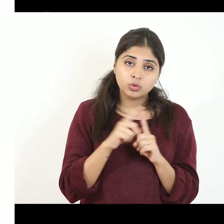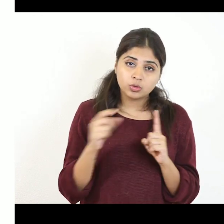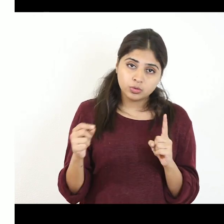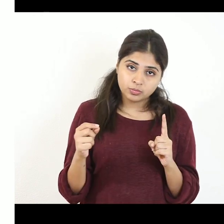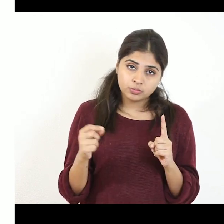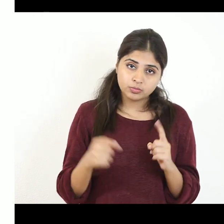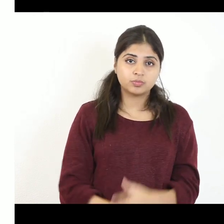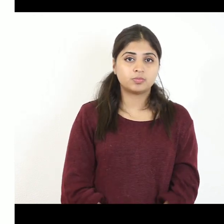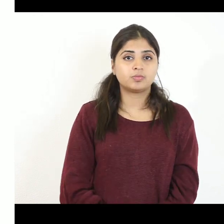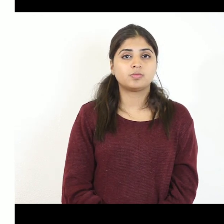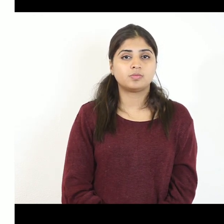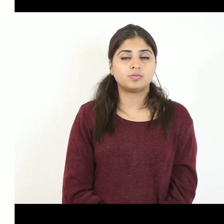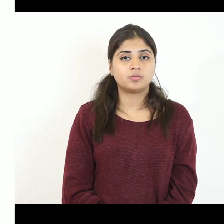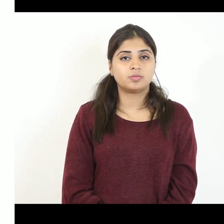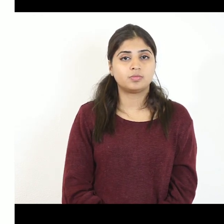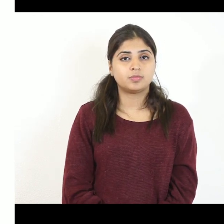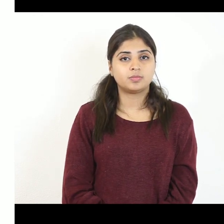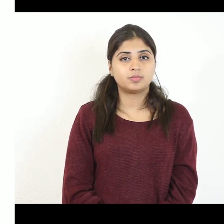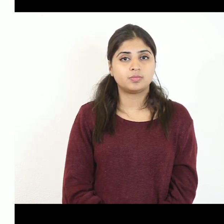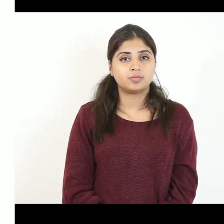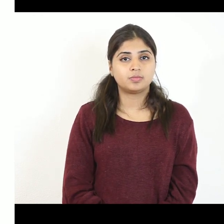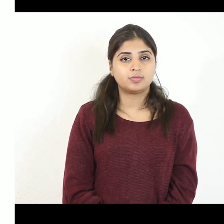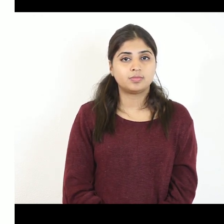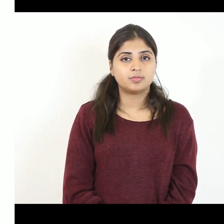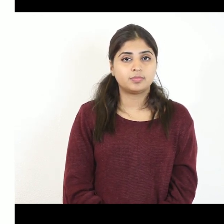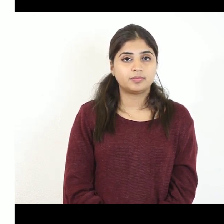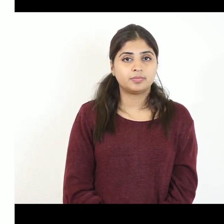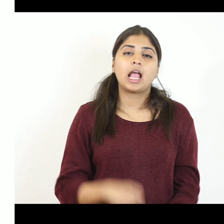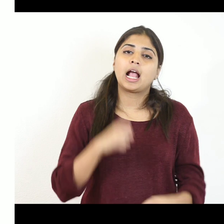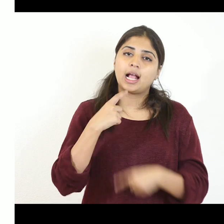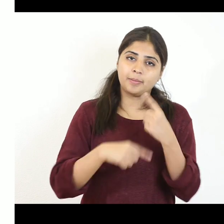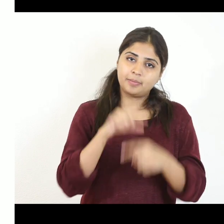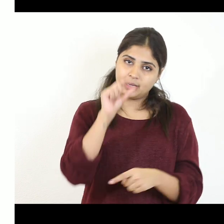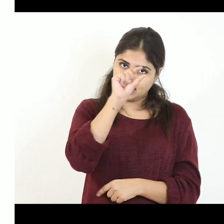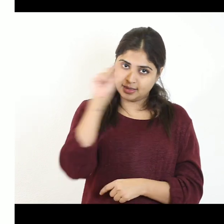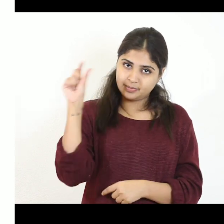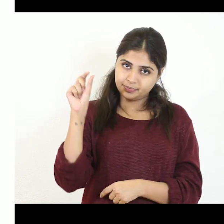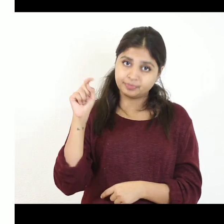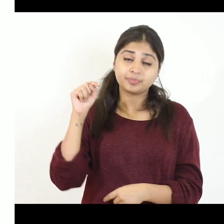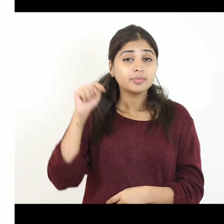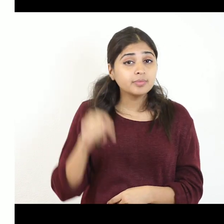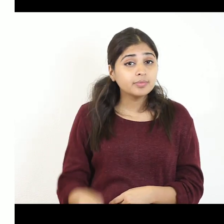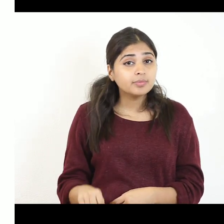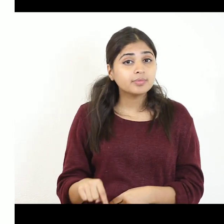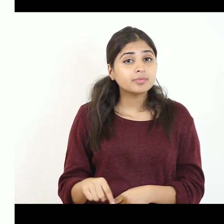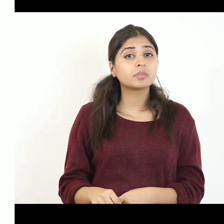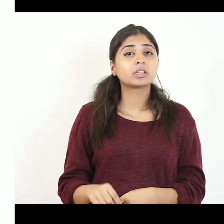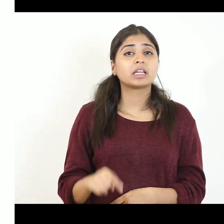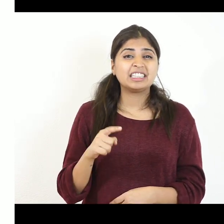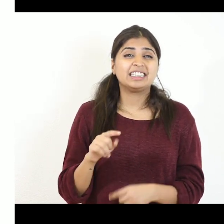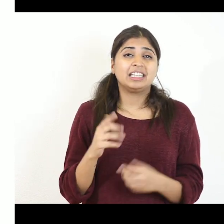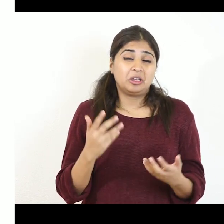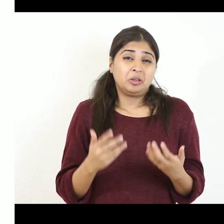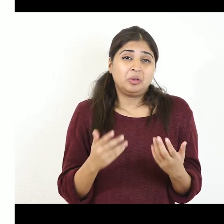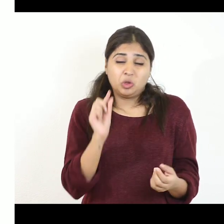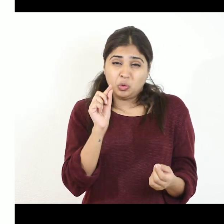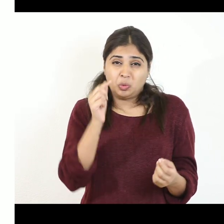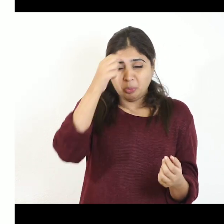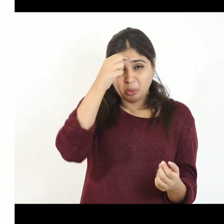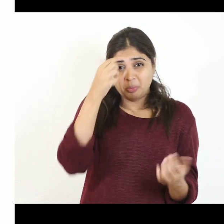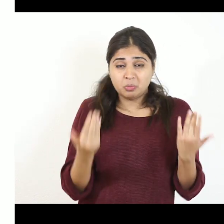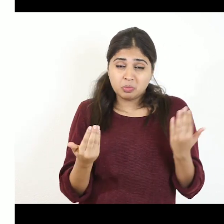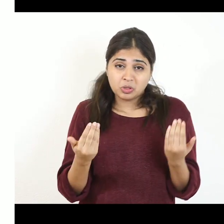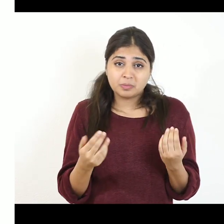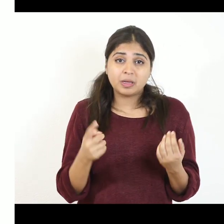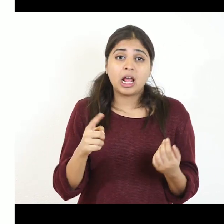contact name. This is tricky as many systems separate the contact name into first and last